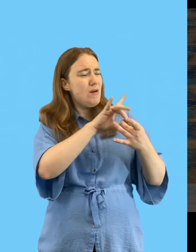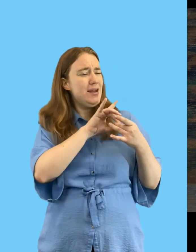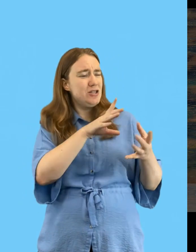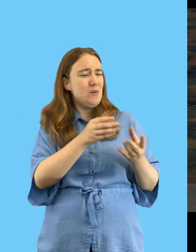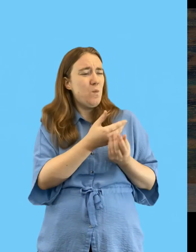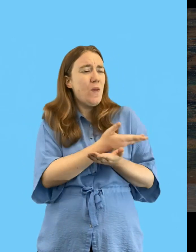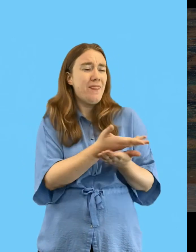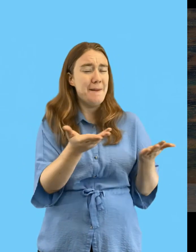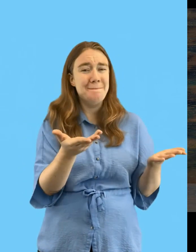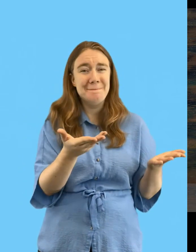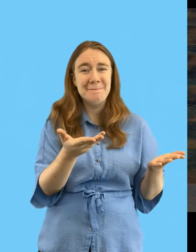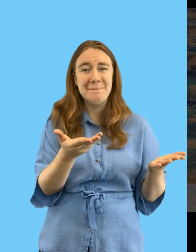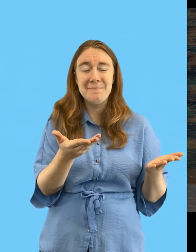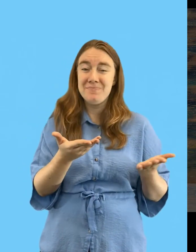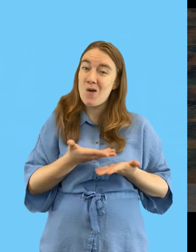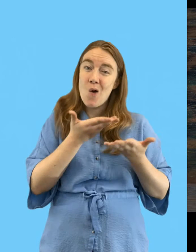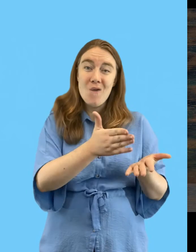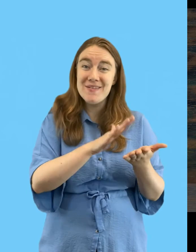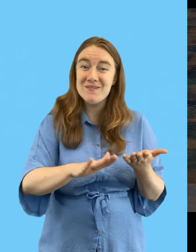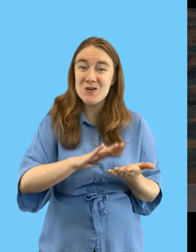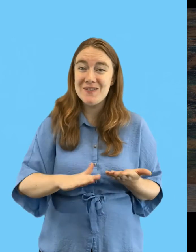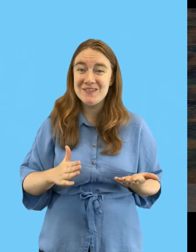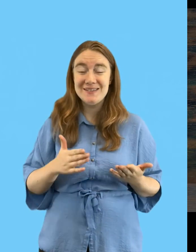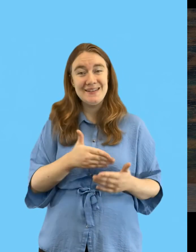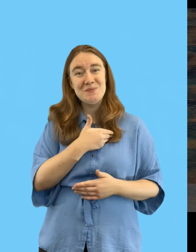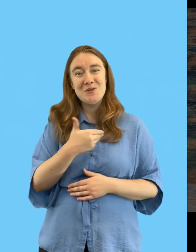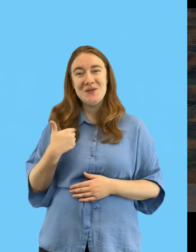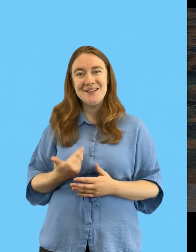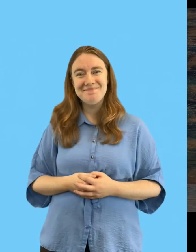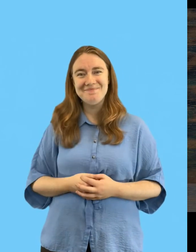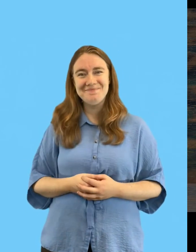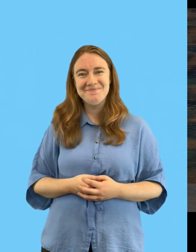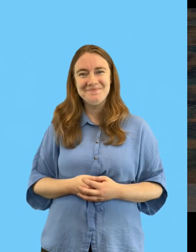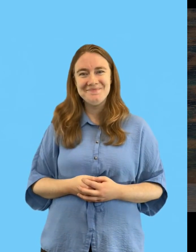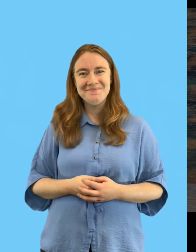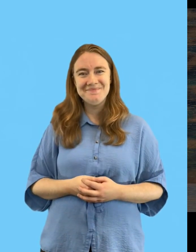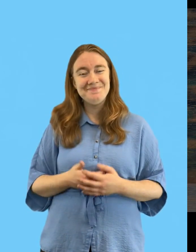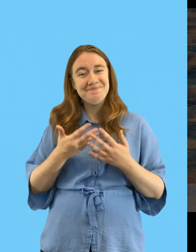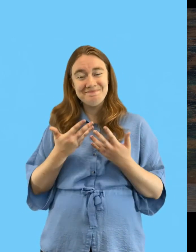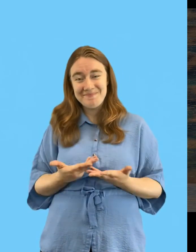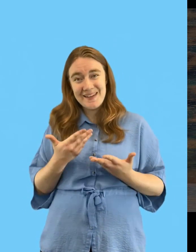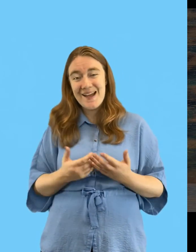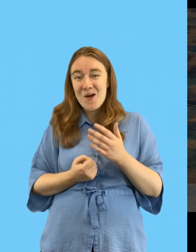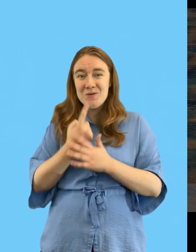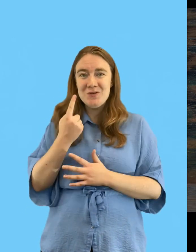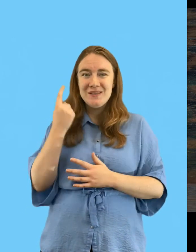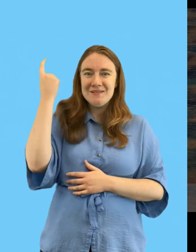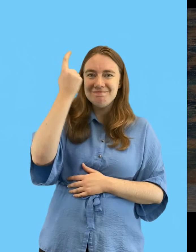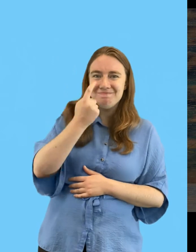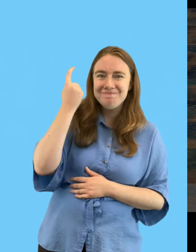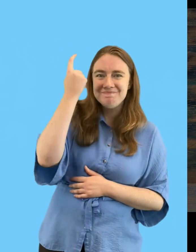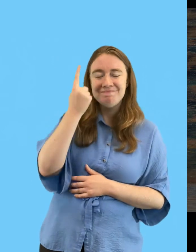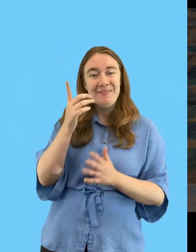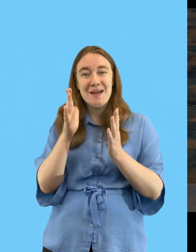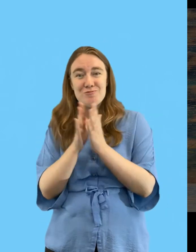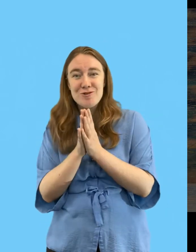with through offering forgiveness this morning? Let's take a moment to reflect on that and